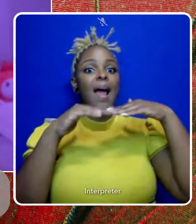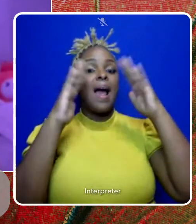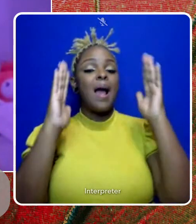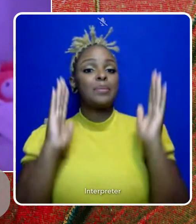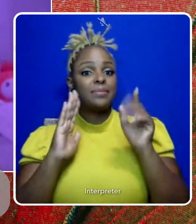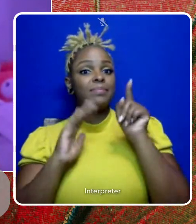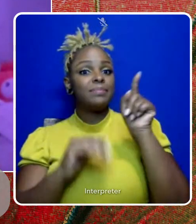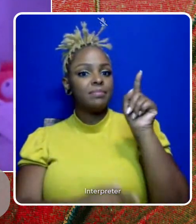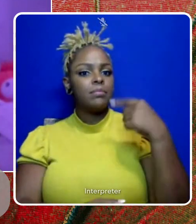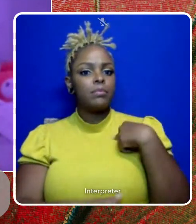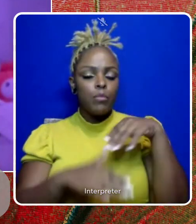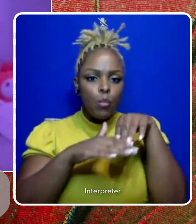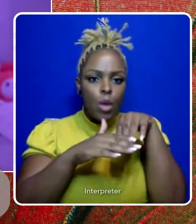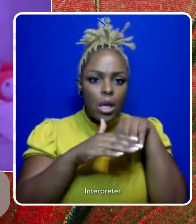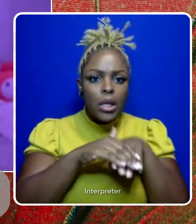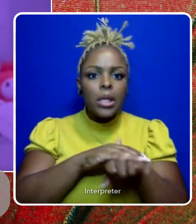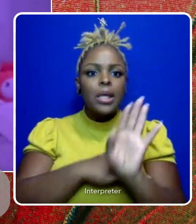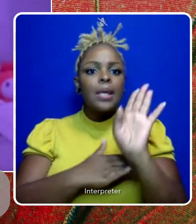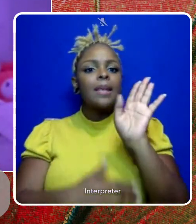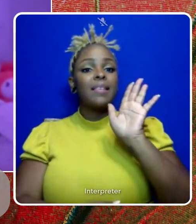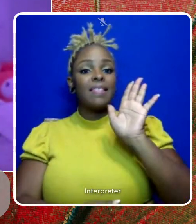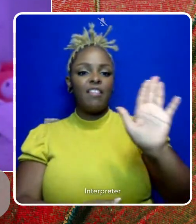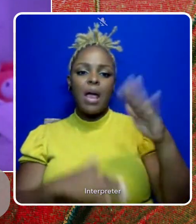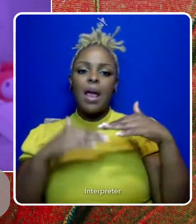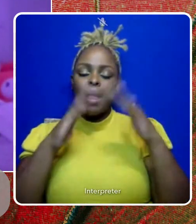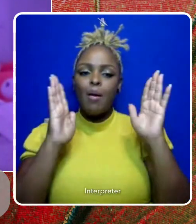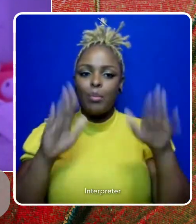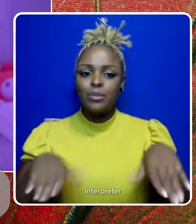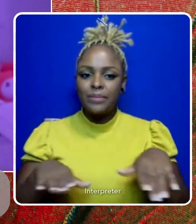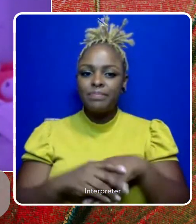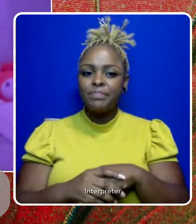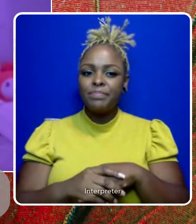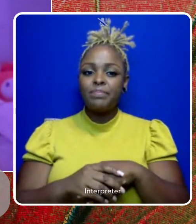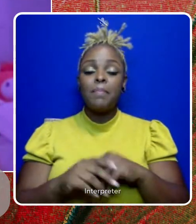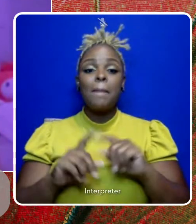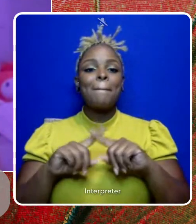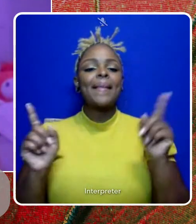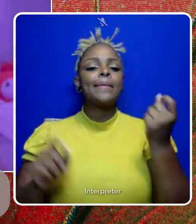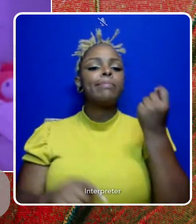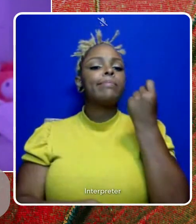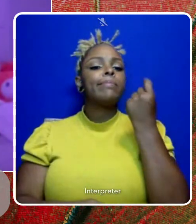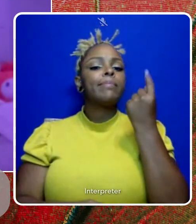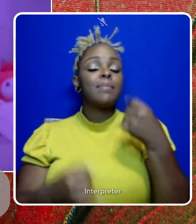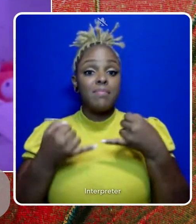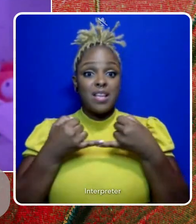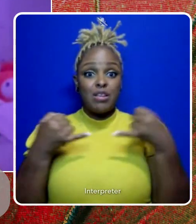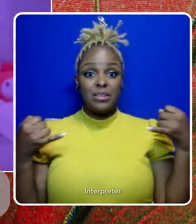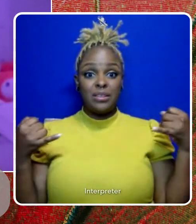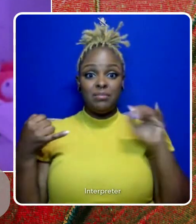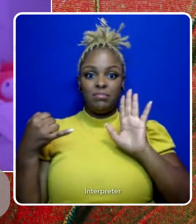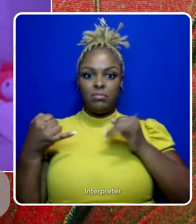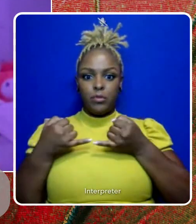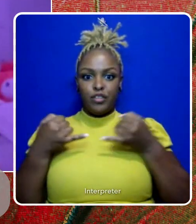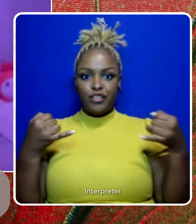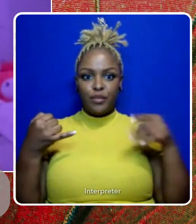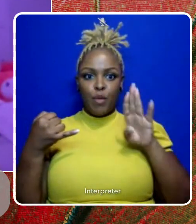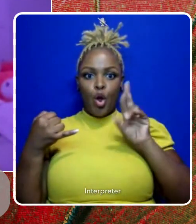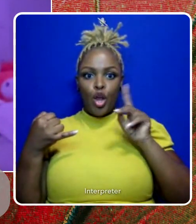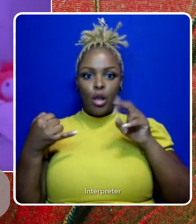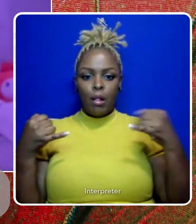border crossed them, claiming their inheritance early. They are heirs of pain and loss